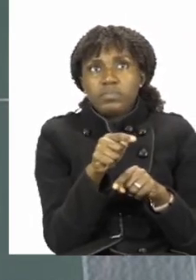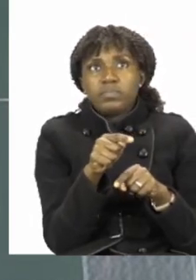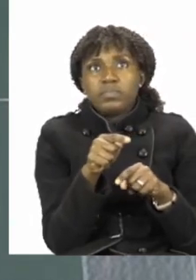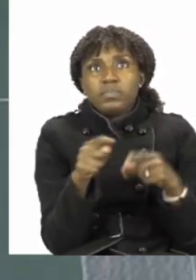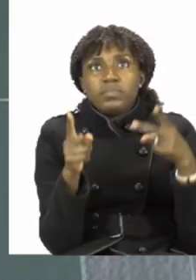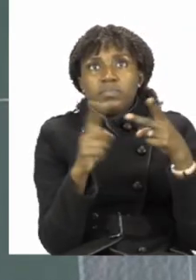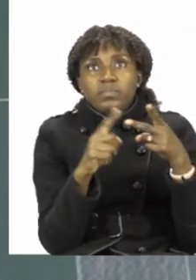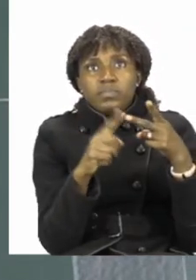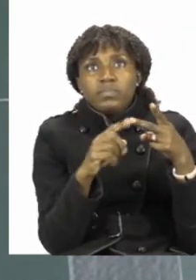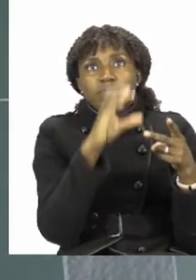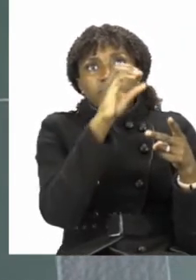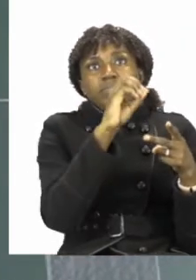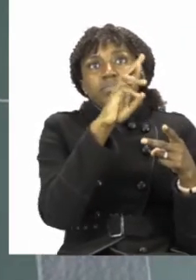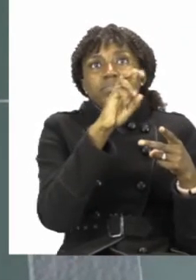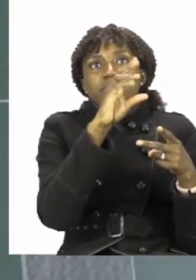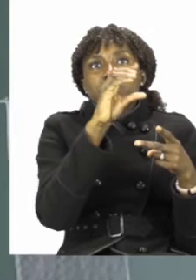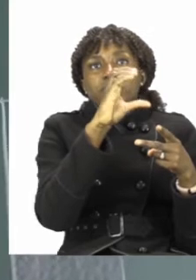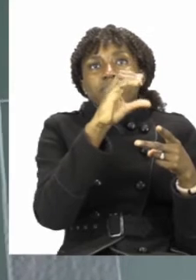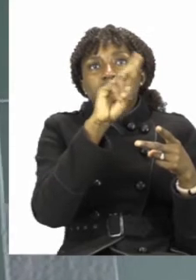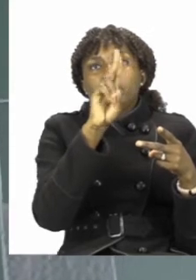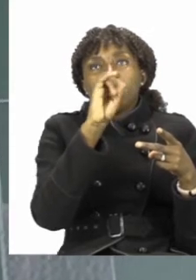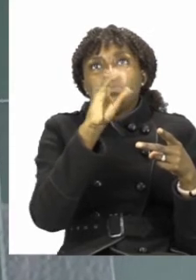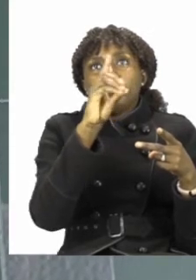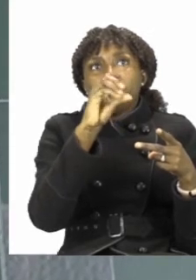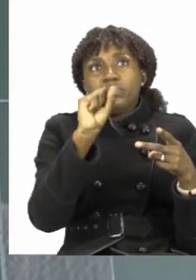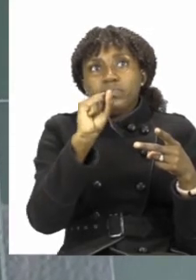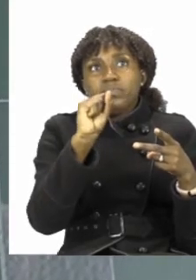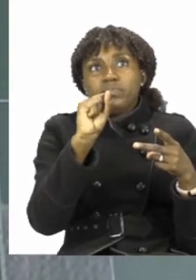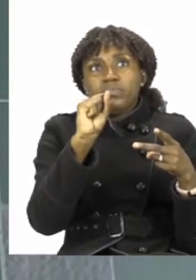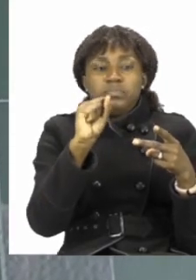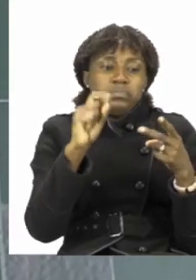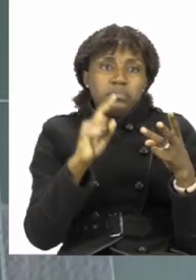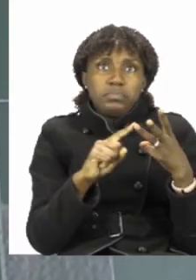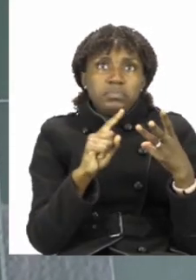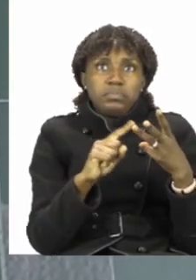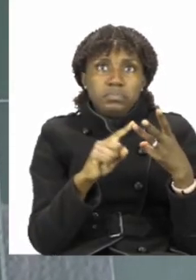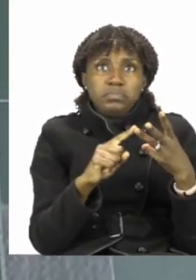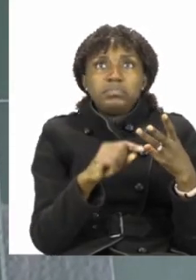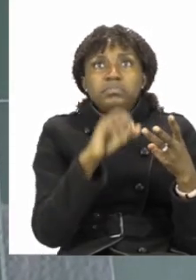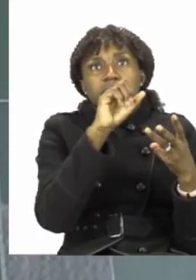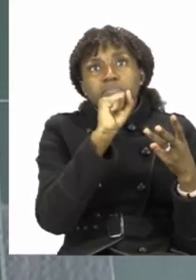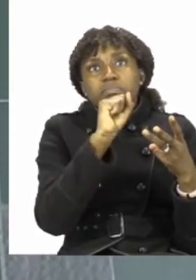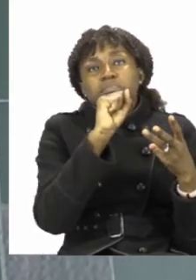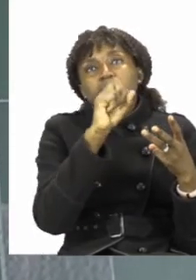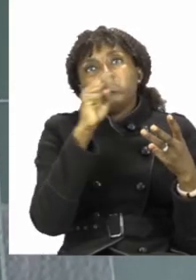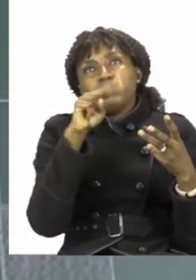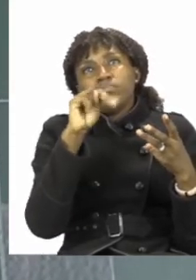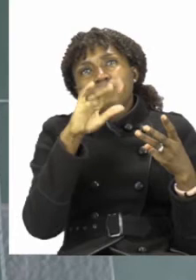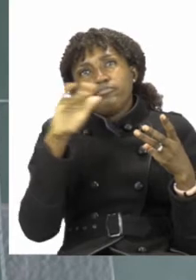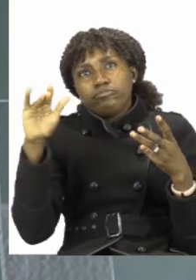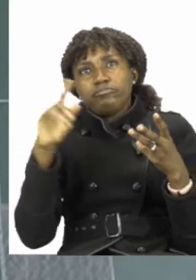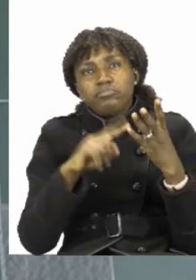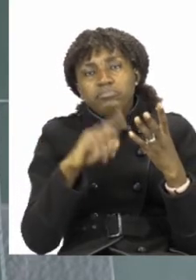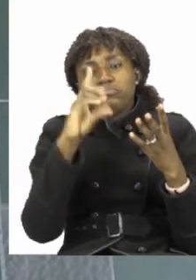for. As we go down, we can see that we have still our lilies, daisies, sunflowers, and the other